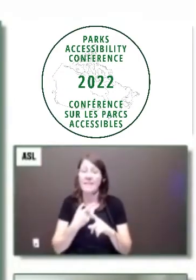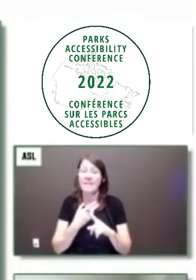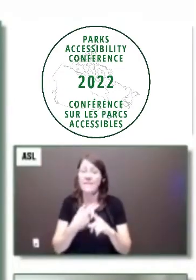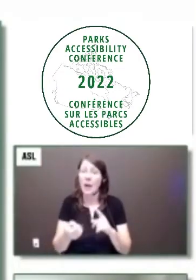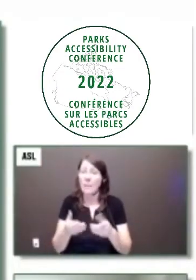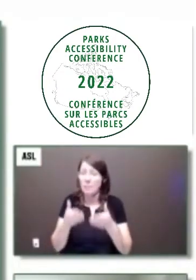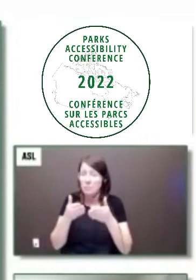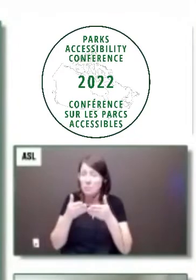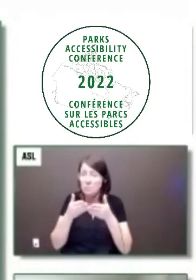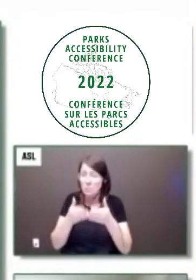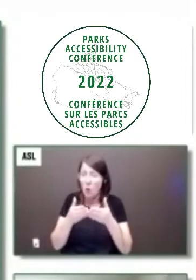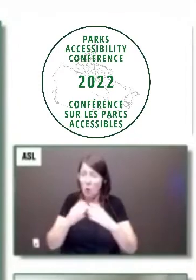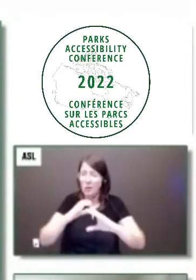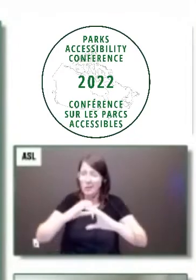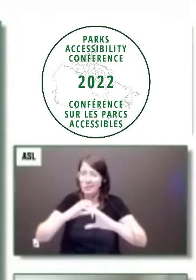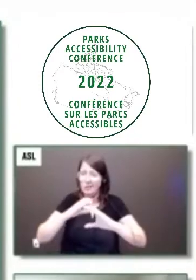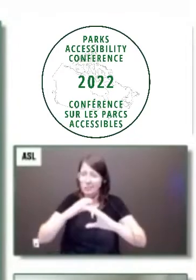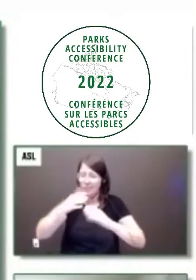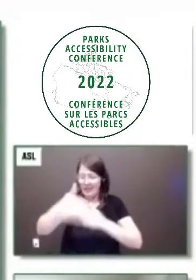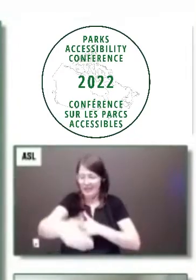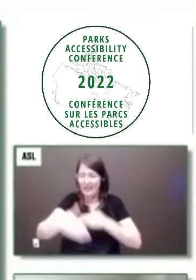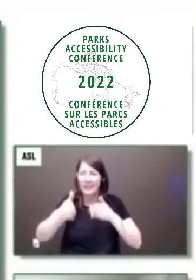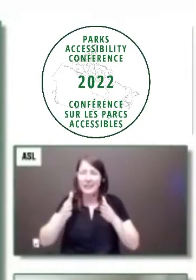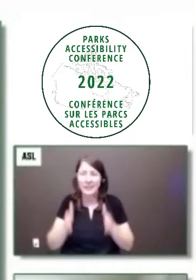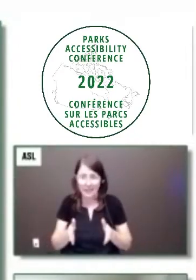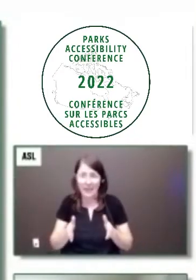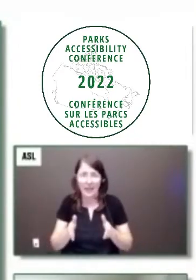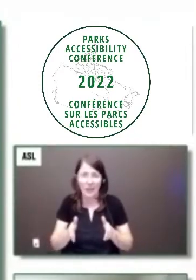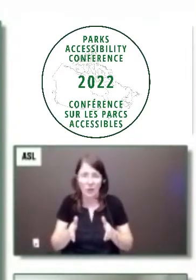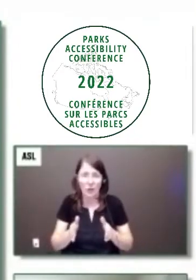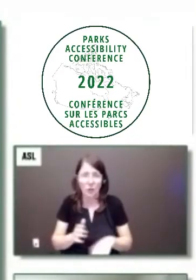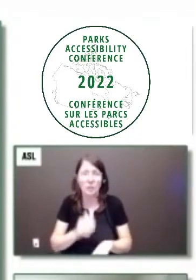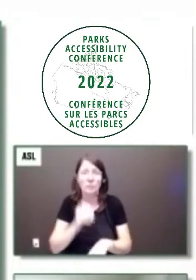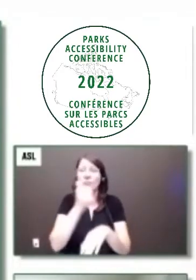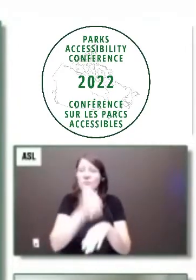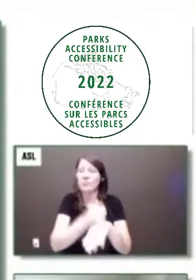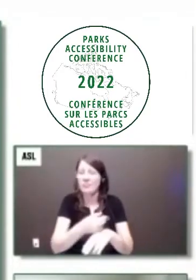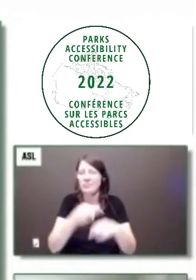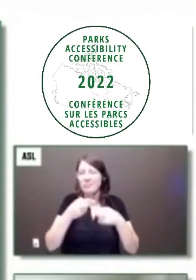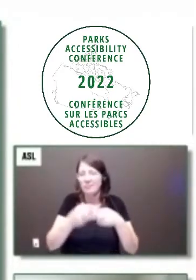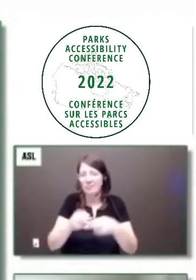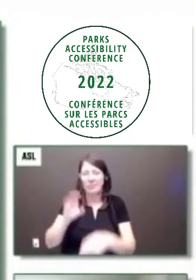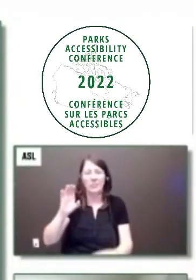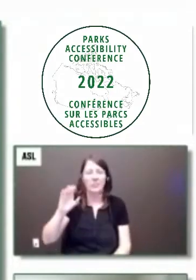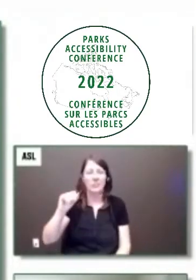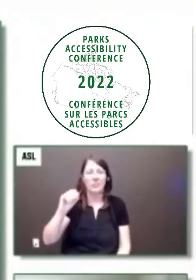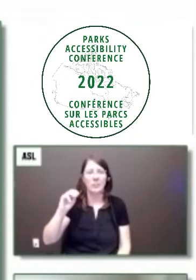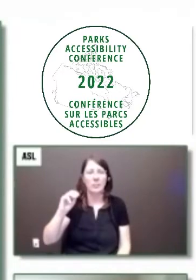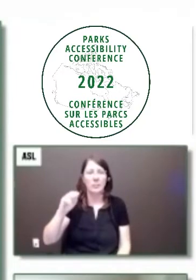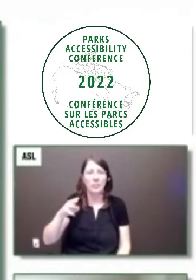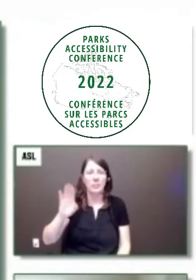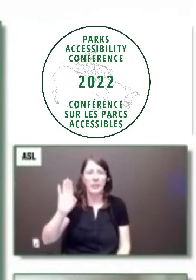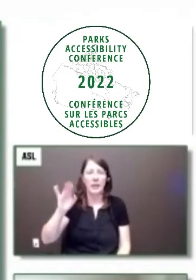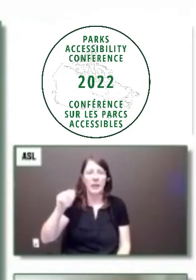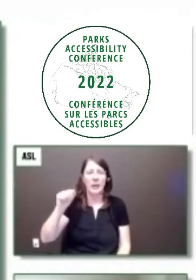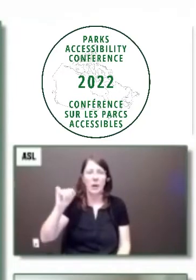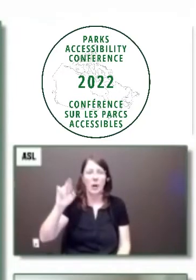Icaria in Barcelona. This cambiador inclusivo, which translates to inclusive changer,